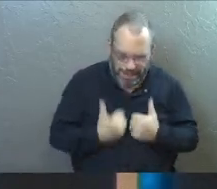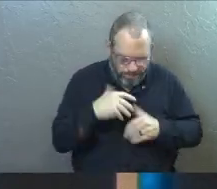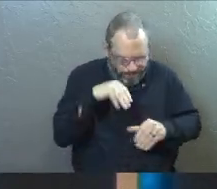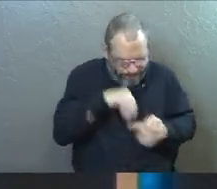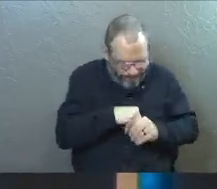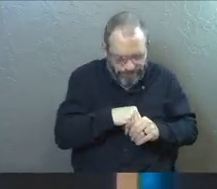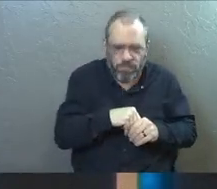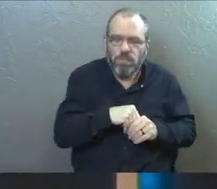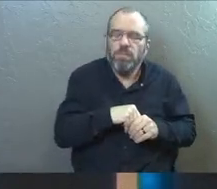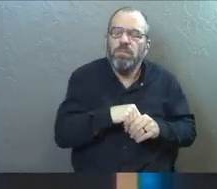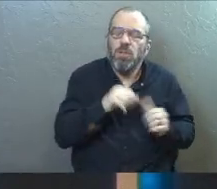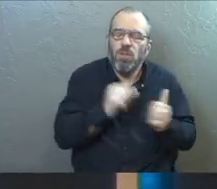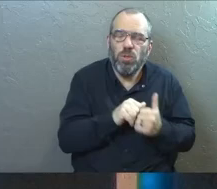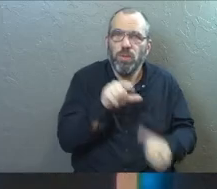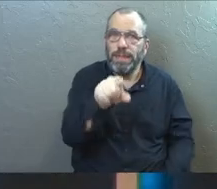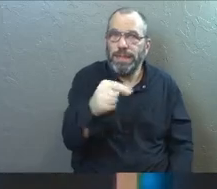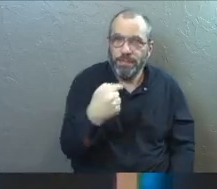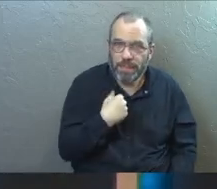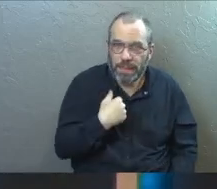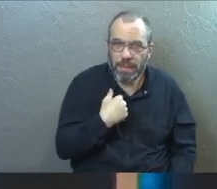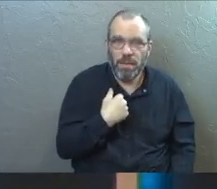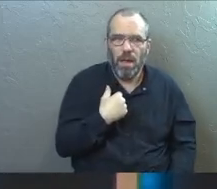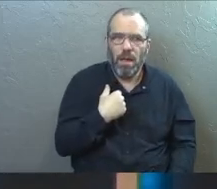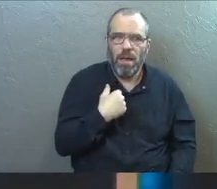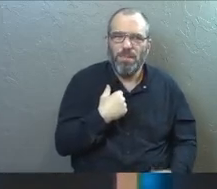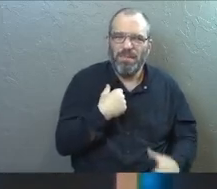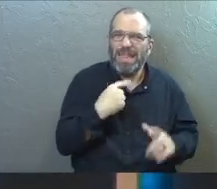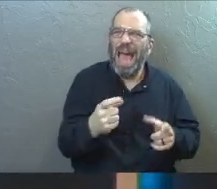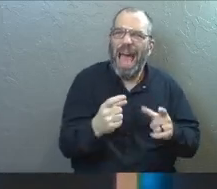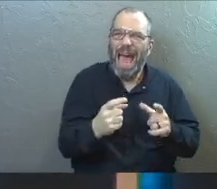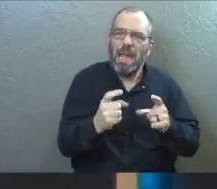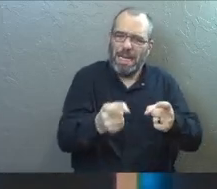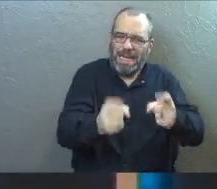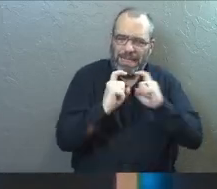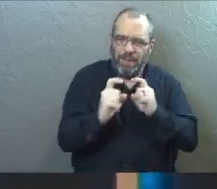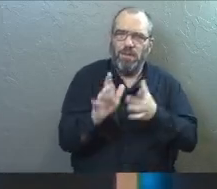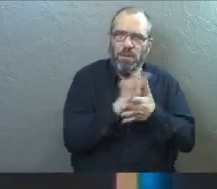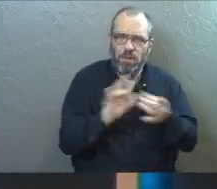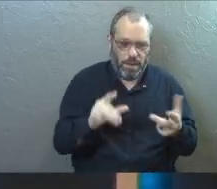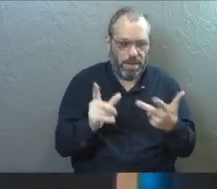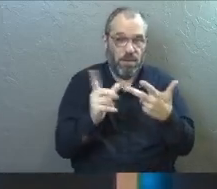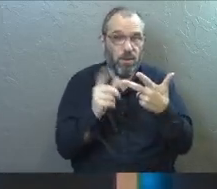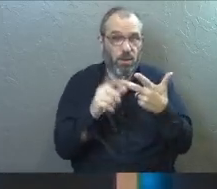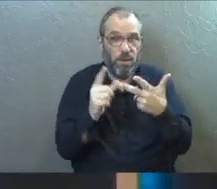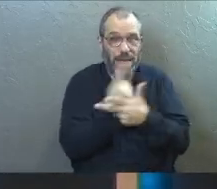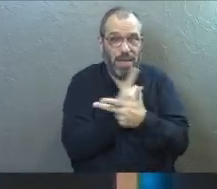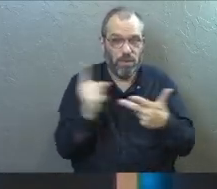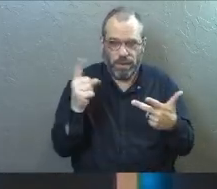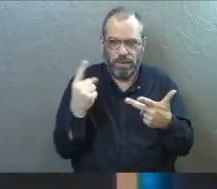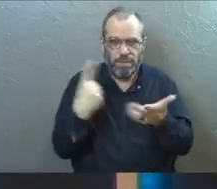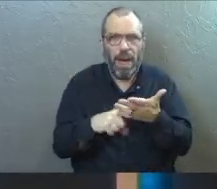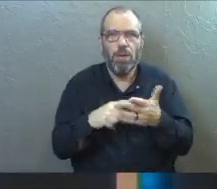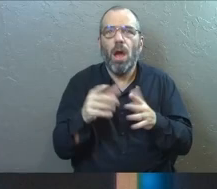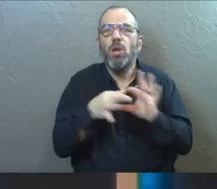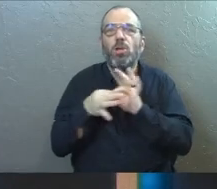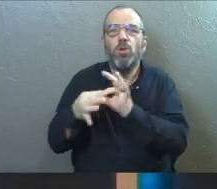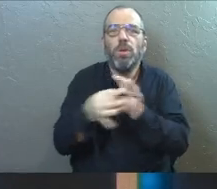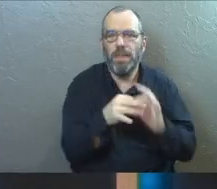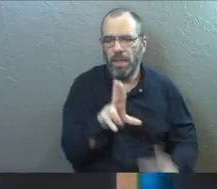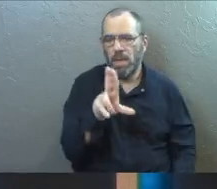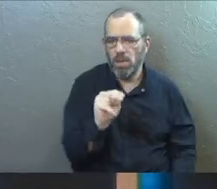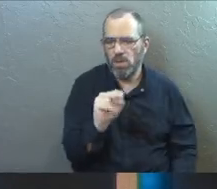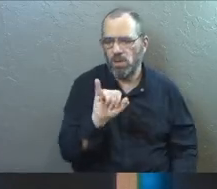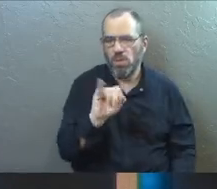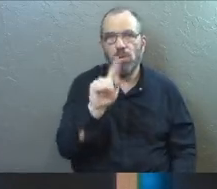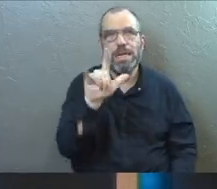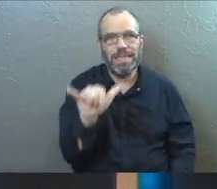within the Spirit of God when he dwells within us, the gift of the Holy Spirit to us. And then week three, he led us through a conversation about unity, which we all need.